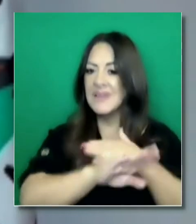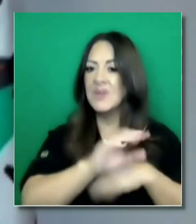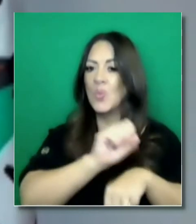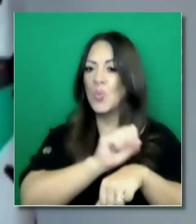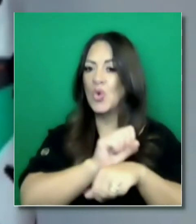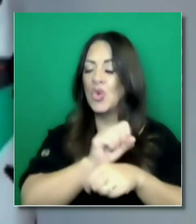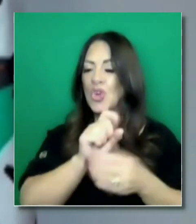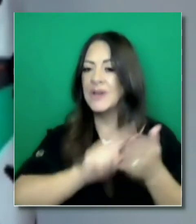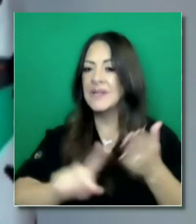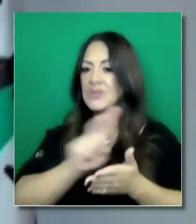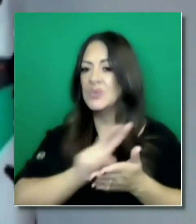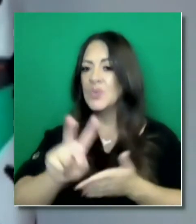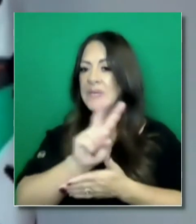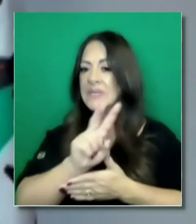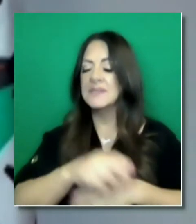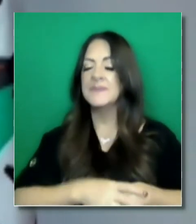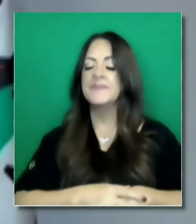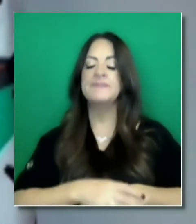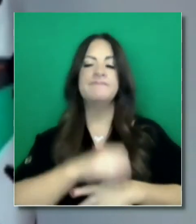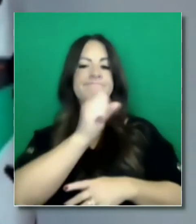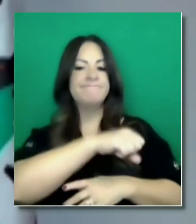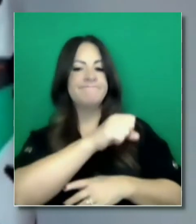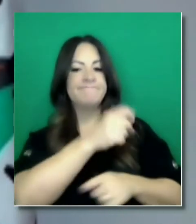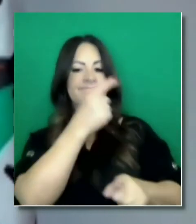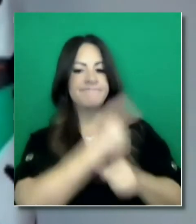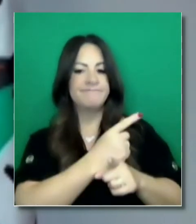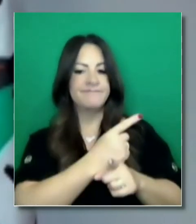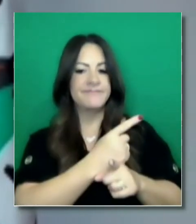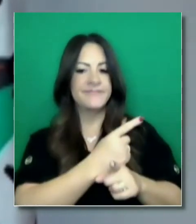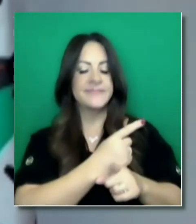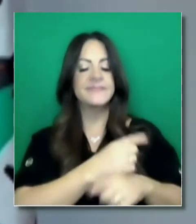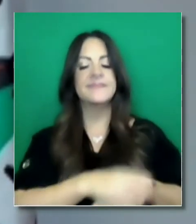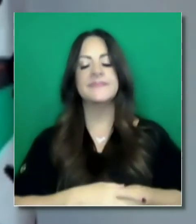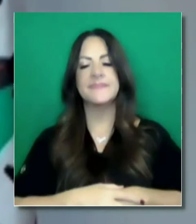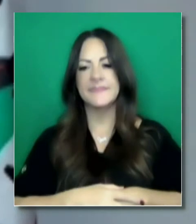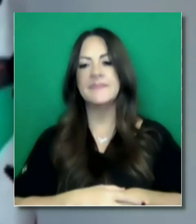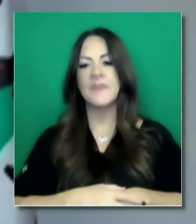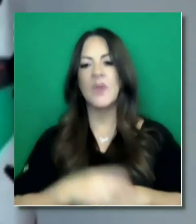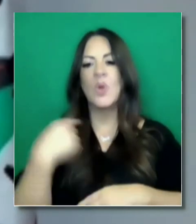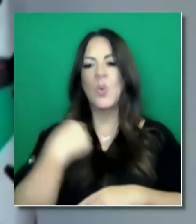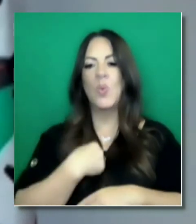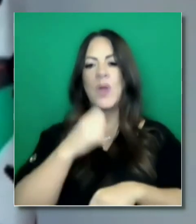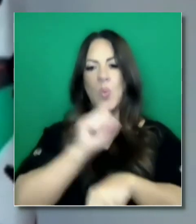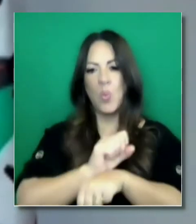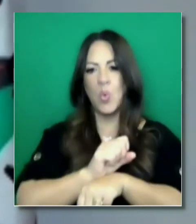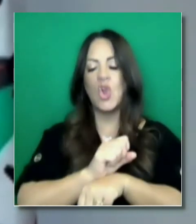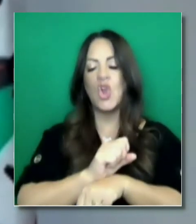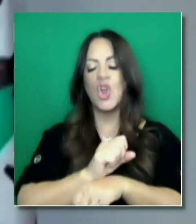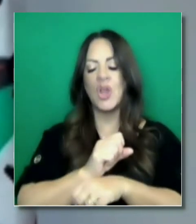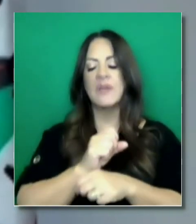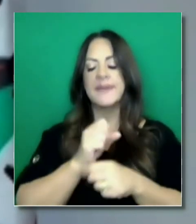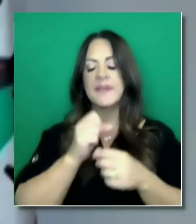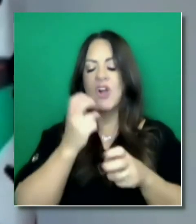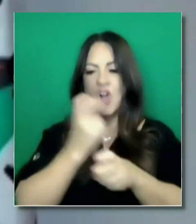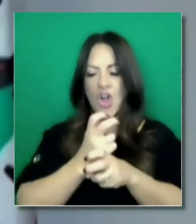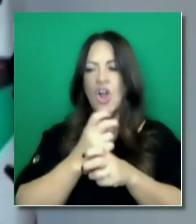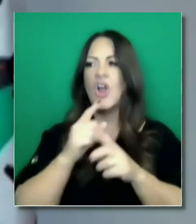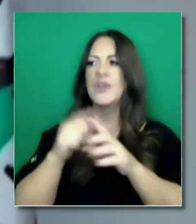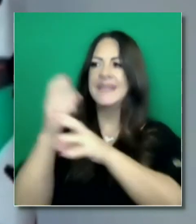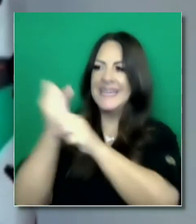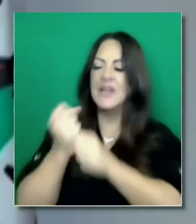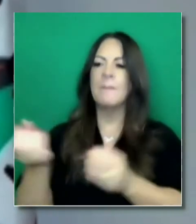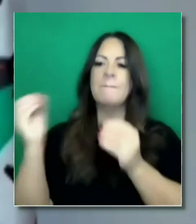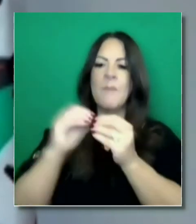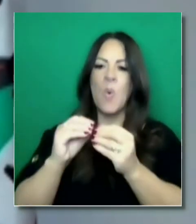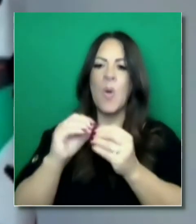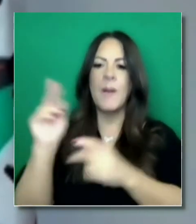Governor, really, really important point to amplify. We have been, working with both our own efforts to get staff into the state at the state